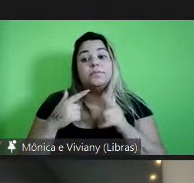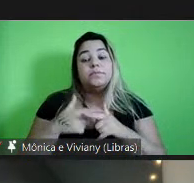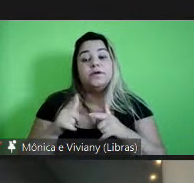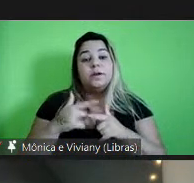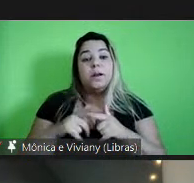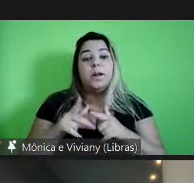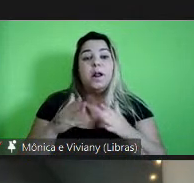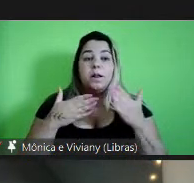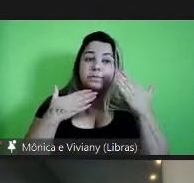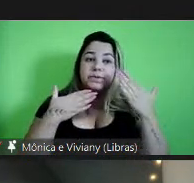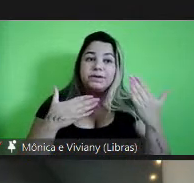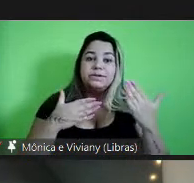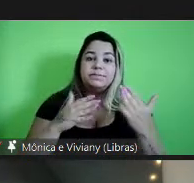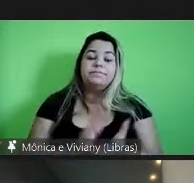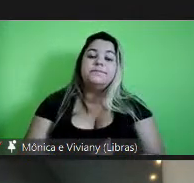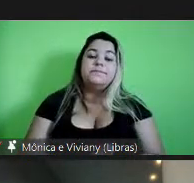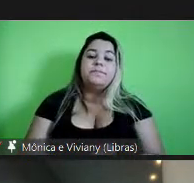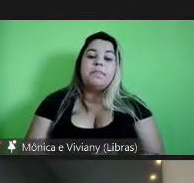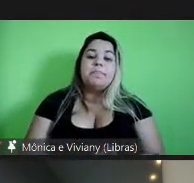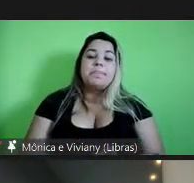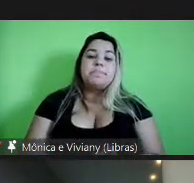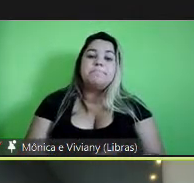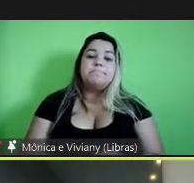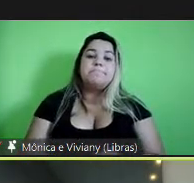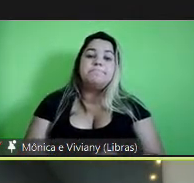Okay, Patricia, I'm showing here, okay?